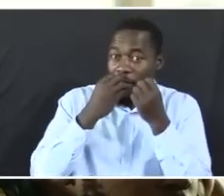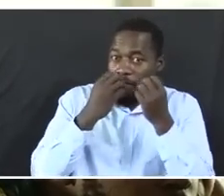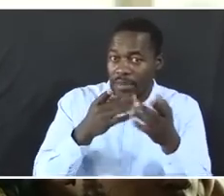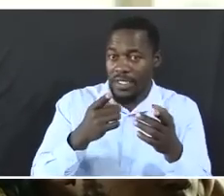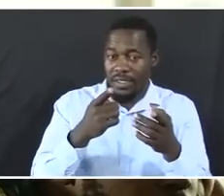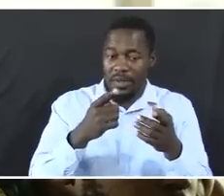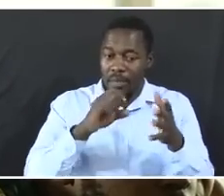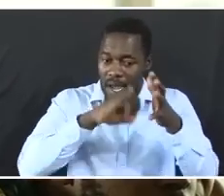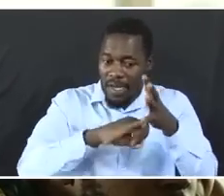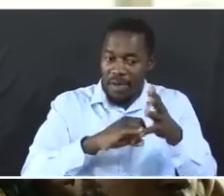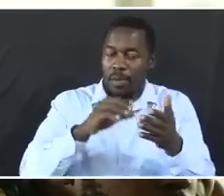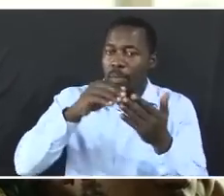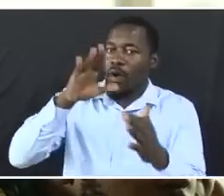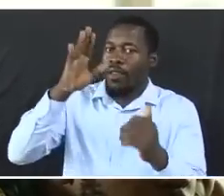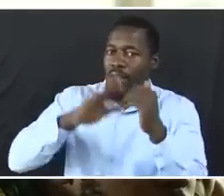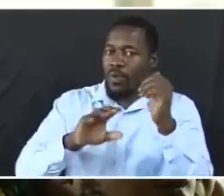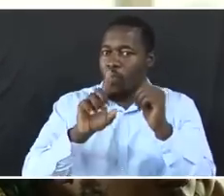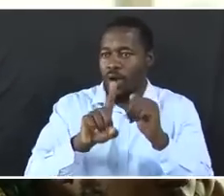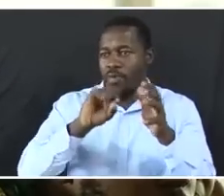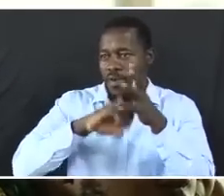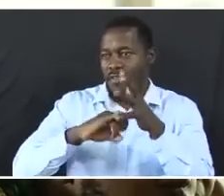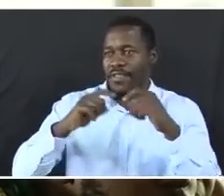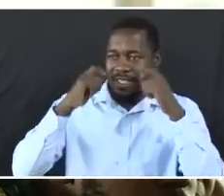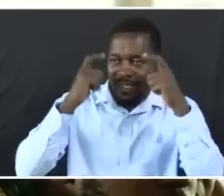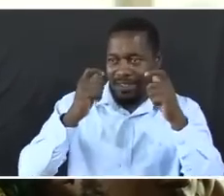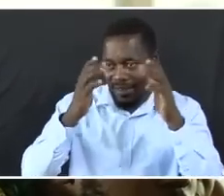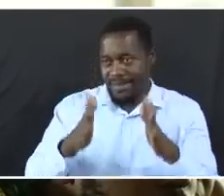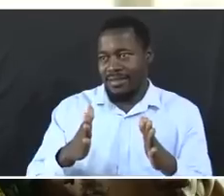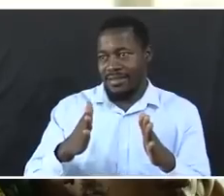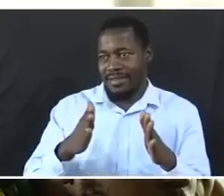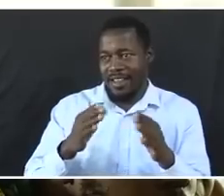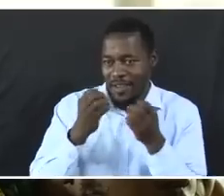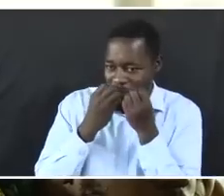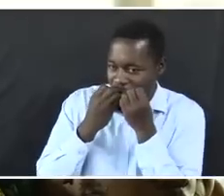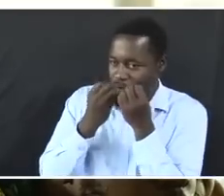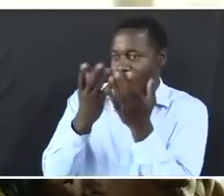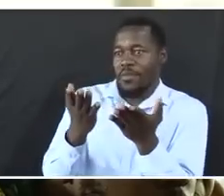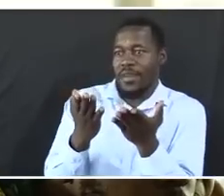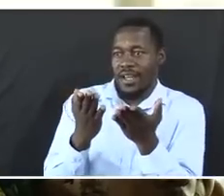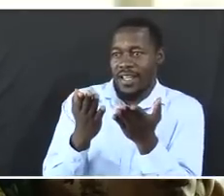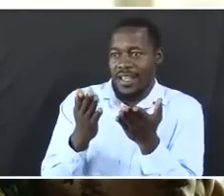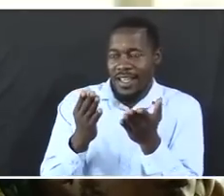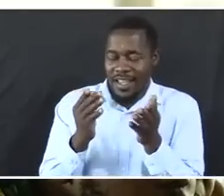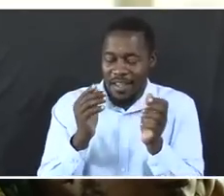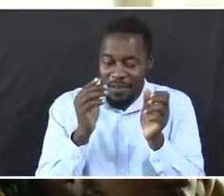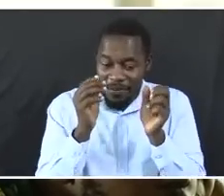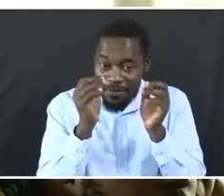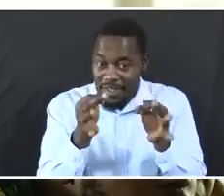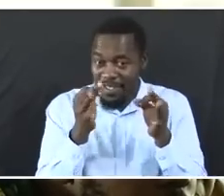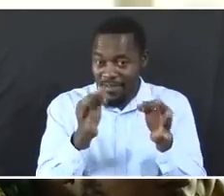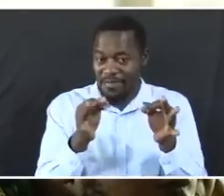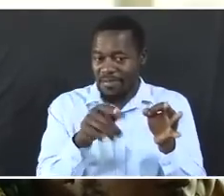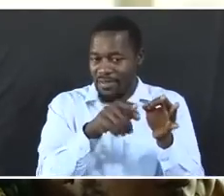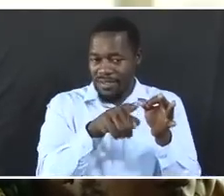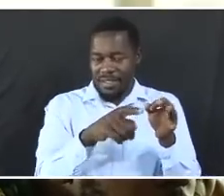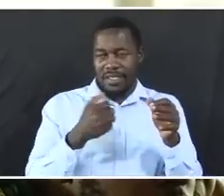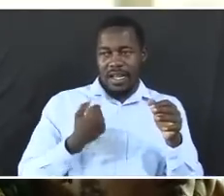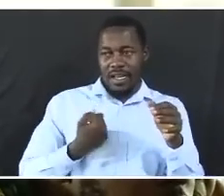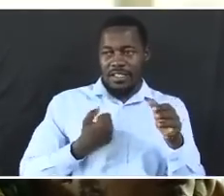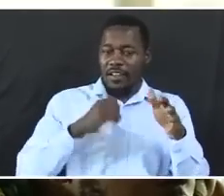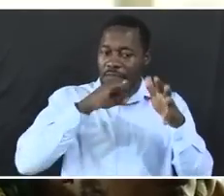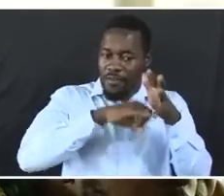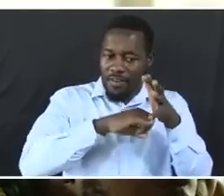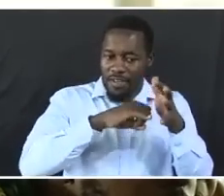did not know. But now you, who actually have learned from some of these polygamous homes, Actually, it